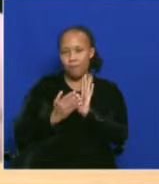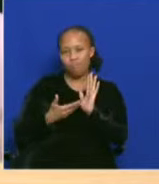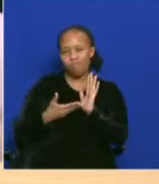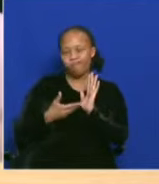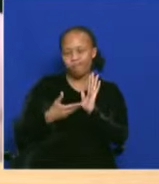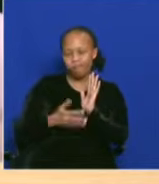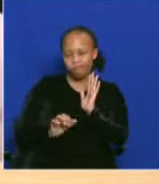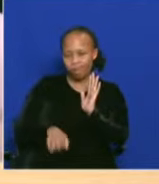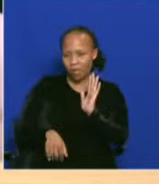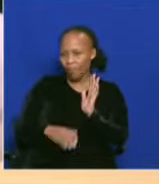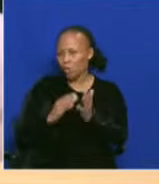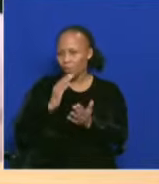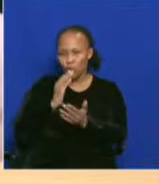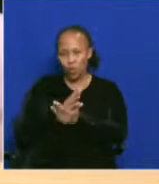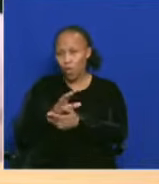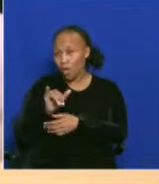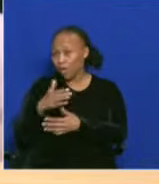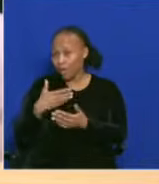clarify anything.